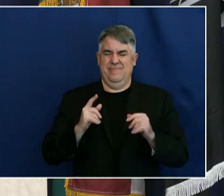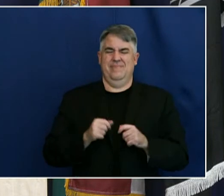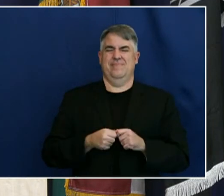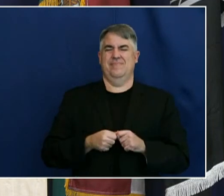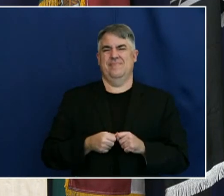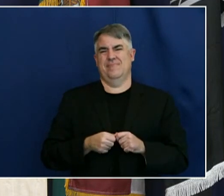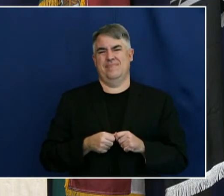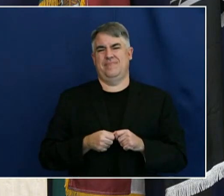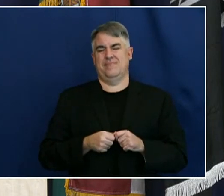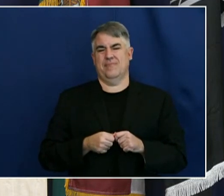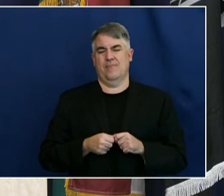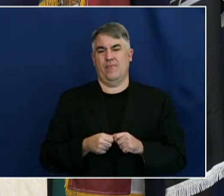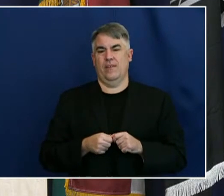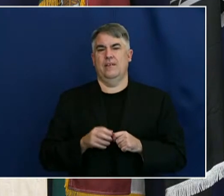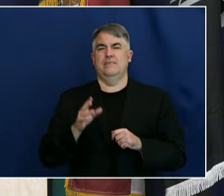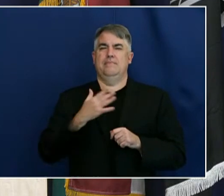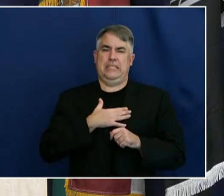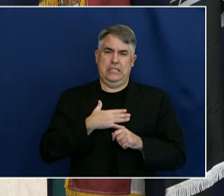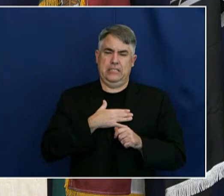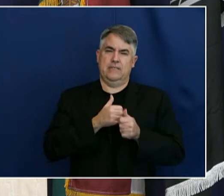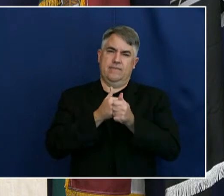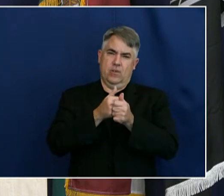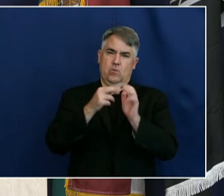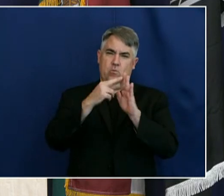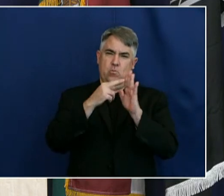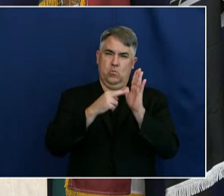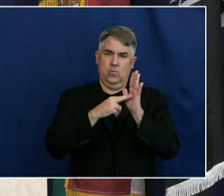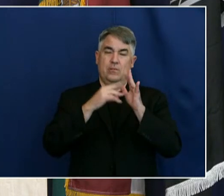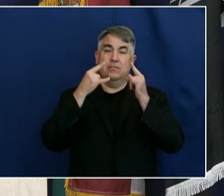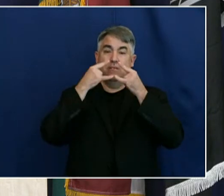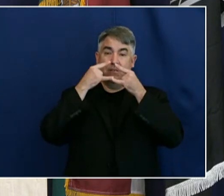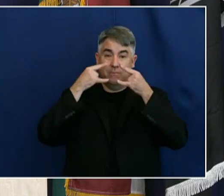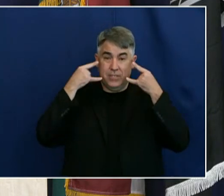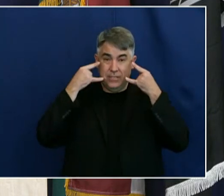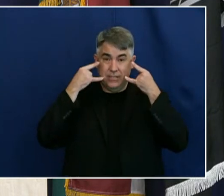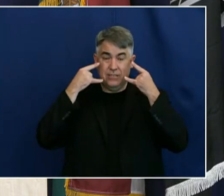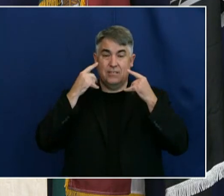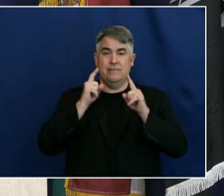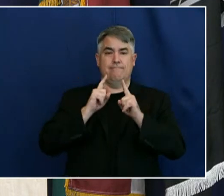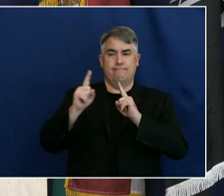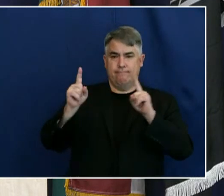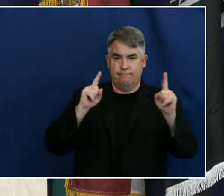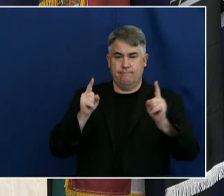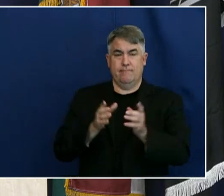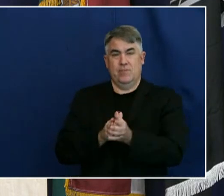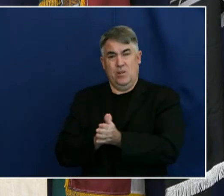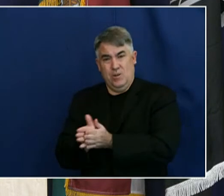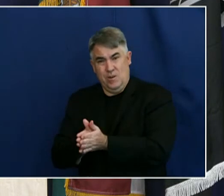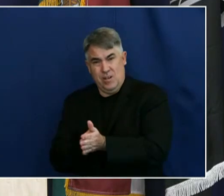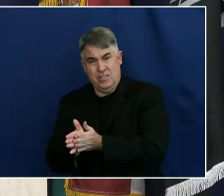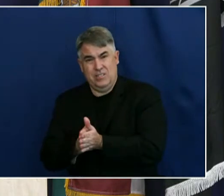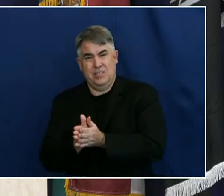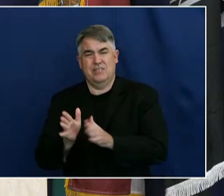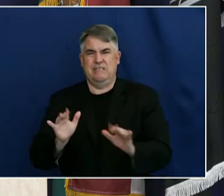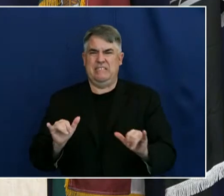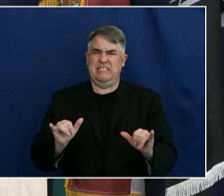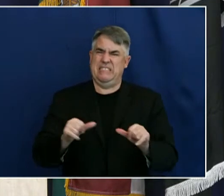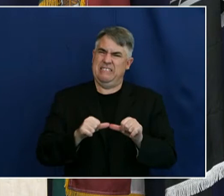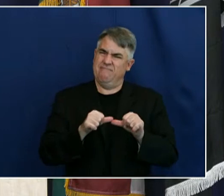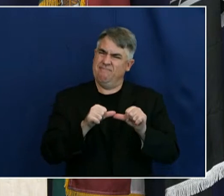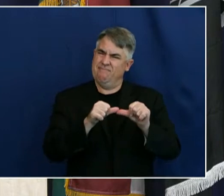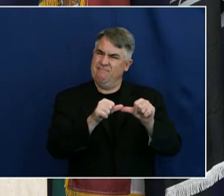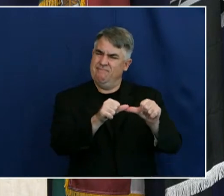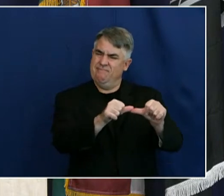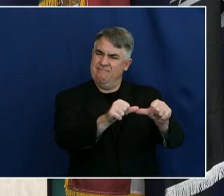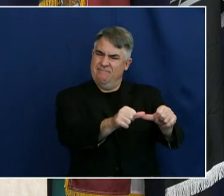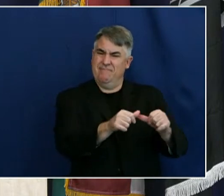utilize the safety, relative safety of a face covering. And so we think as we come out of this, we are going to see people